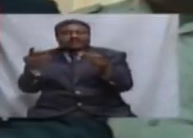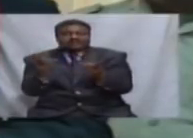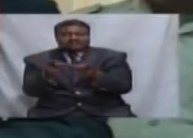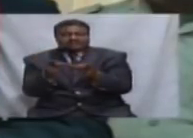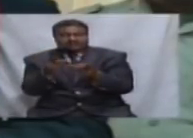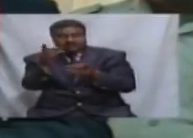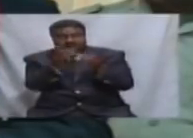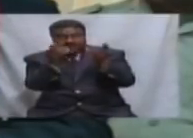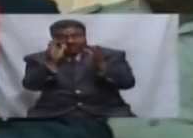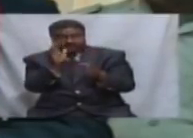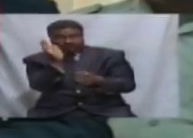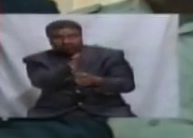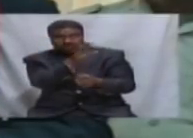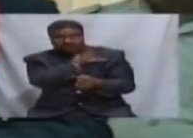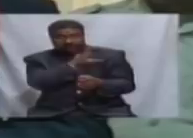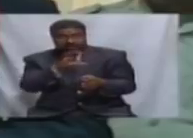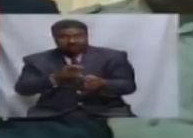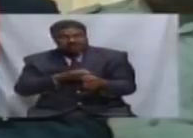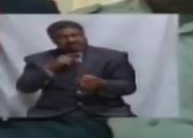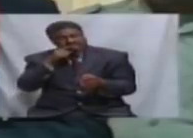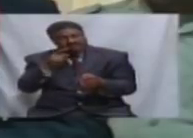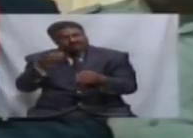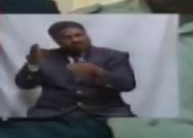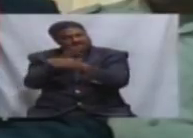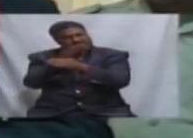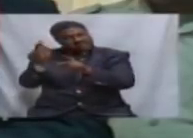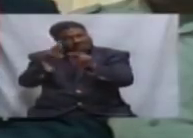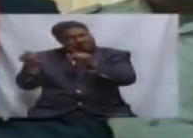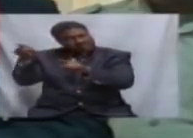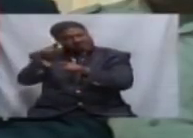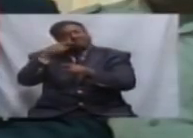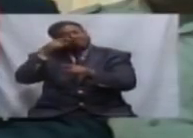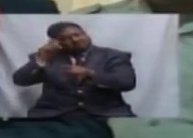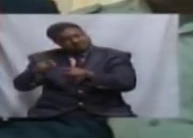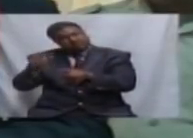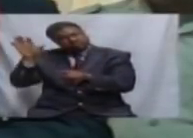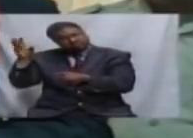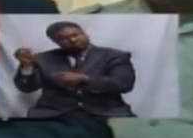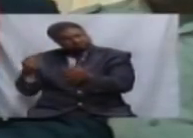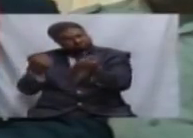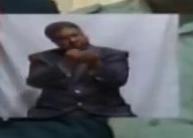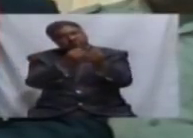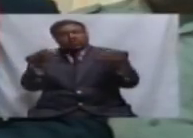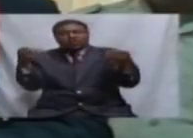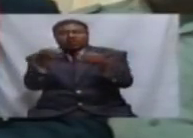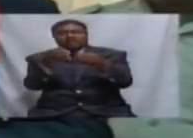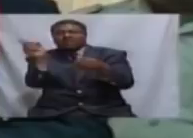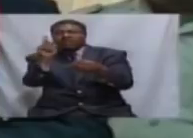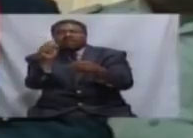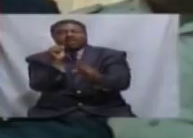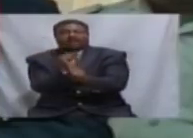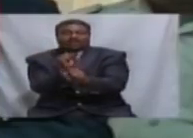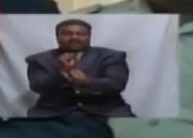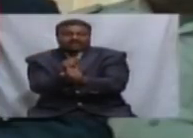economic earner to farmers who are cultivating it, and that it has created job opportunities for youths. Mr. Momba was speaking at